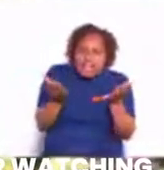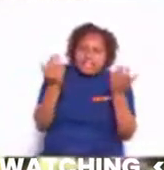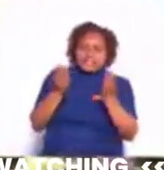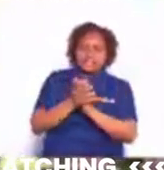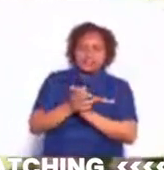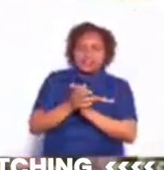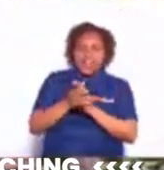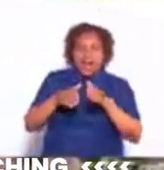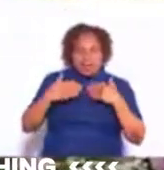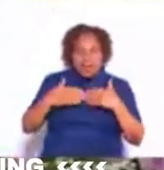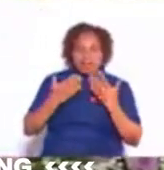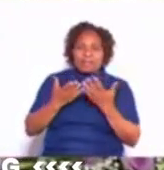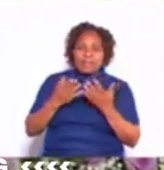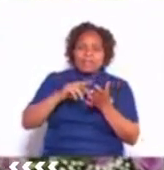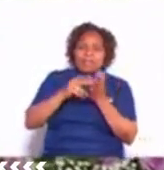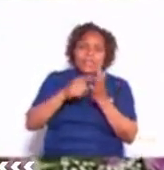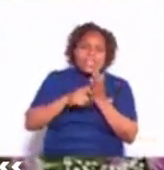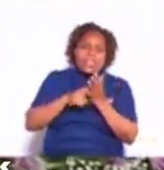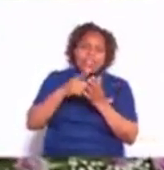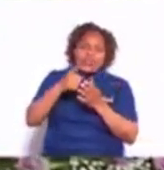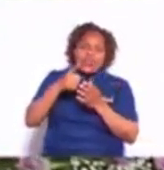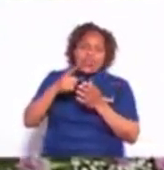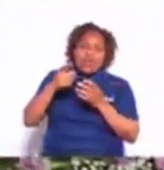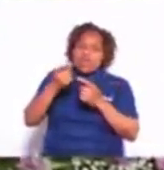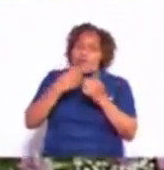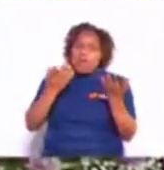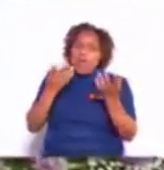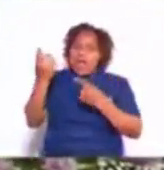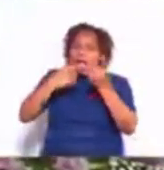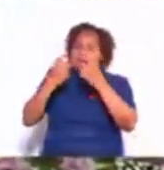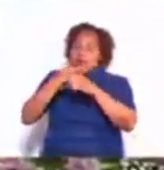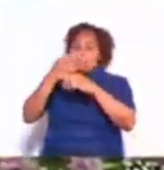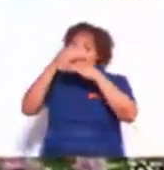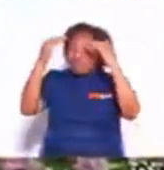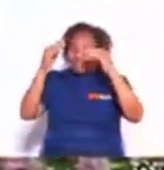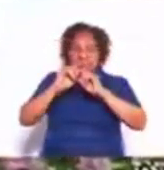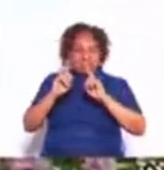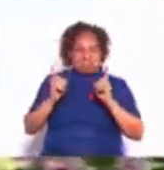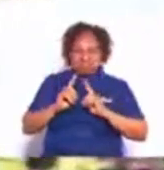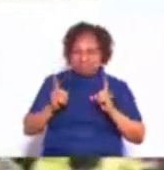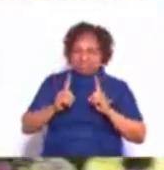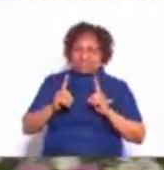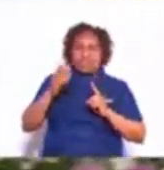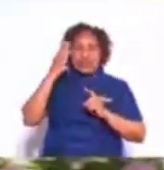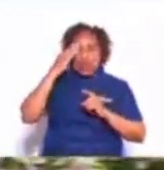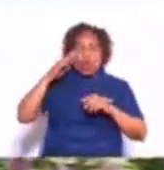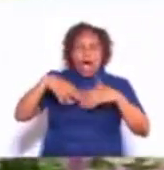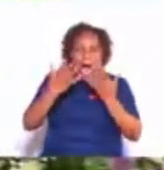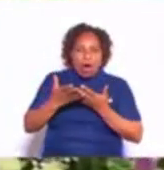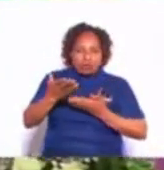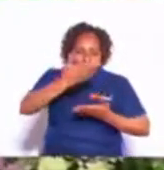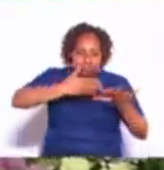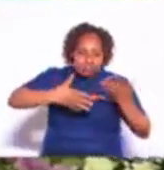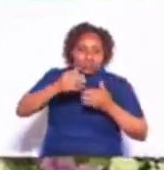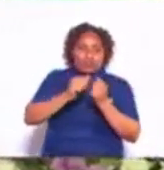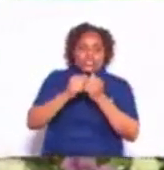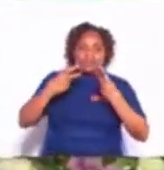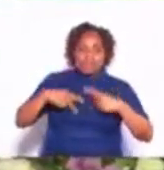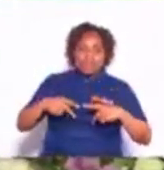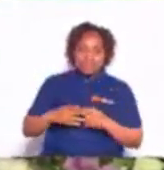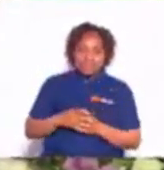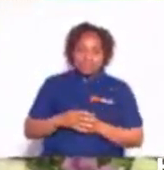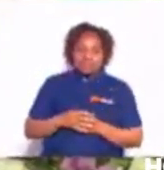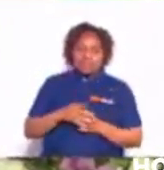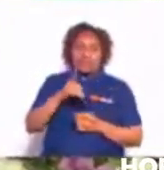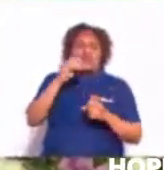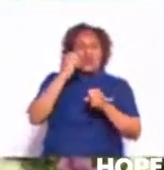it doesn't mean that they just fell from heaven. No, these people knows how to cope with people. You can